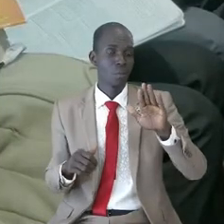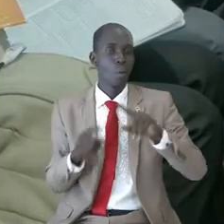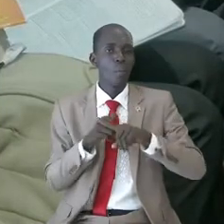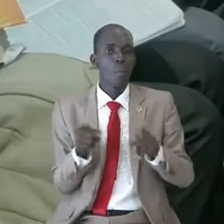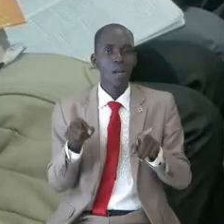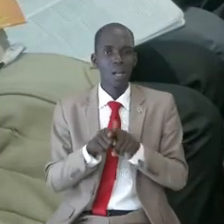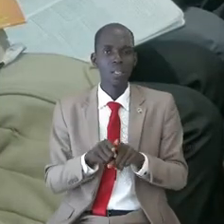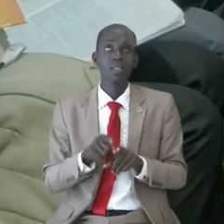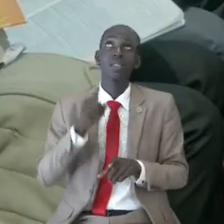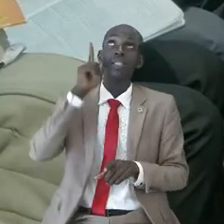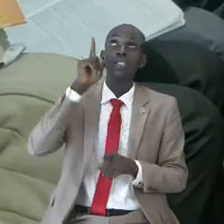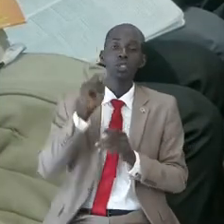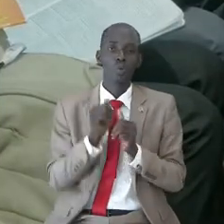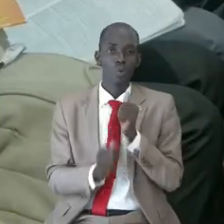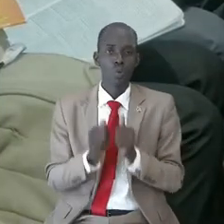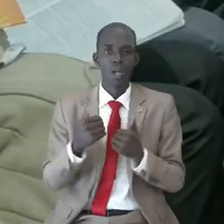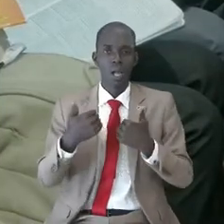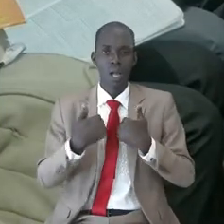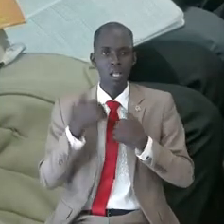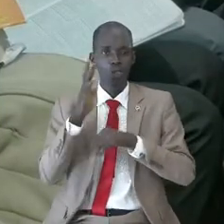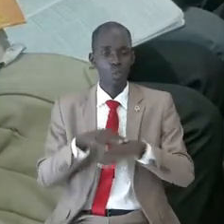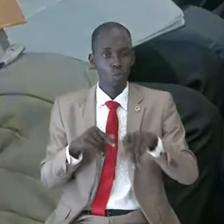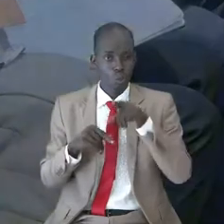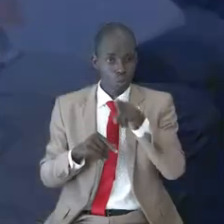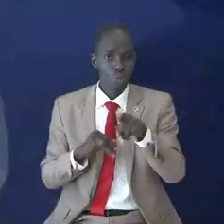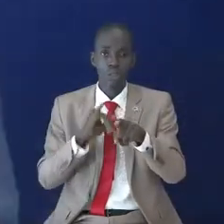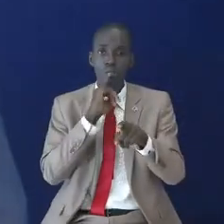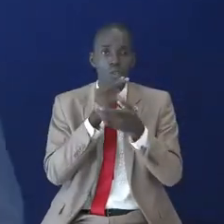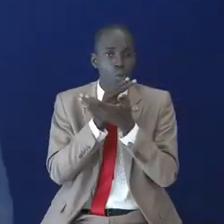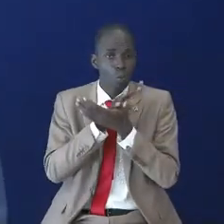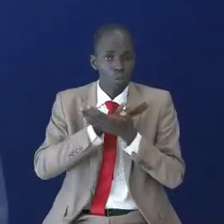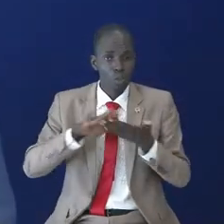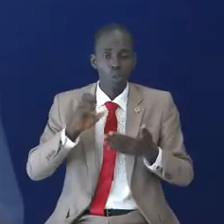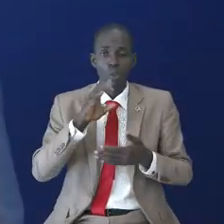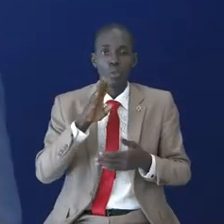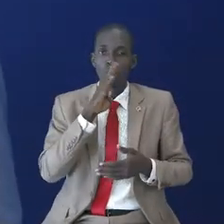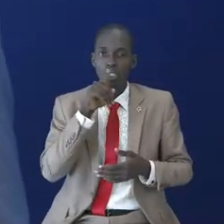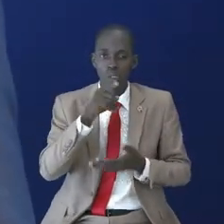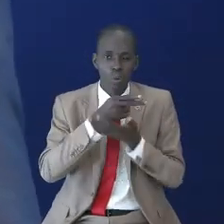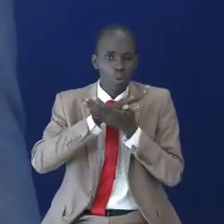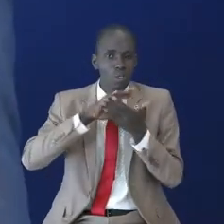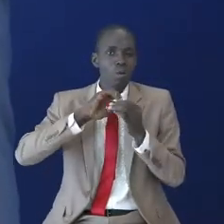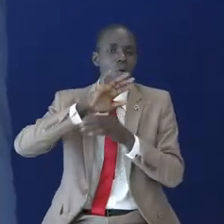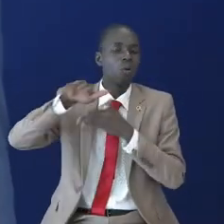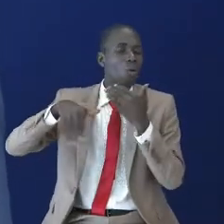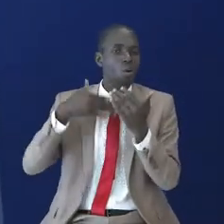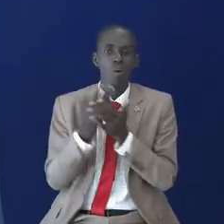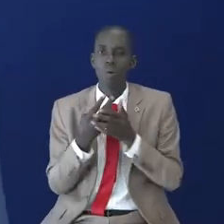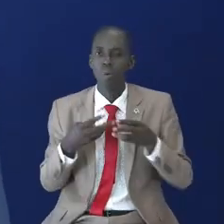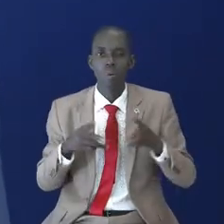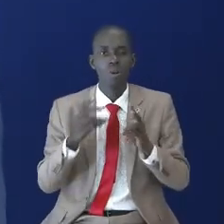as he which has called you is holy, so be ye holy in all manner